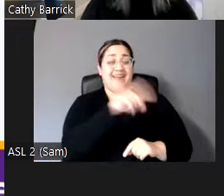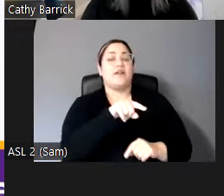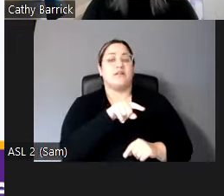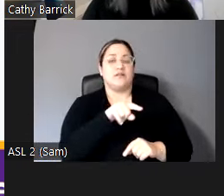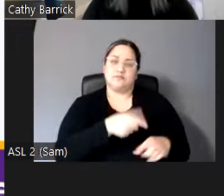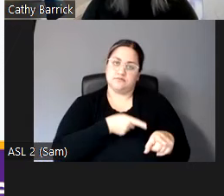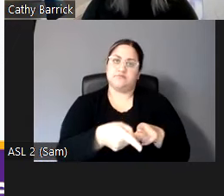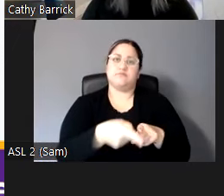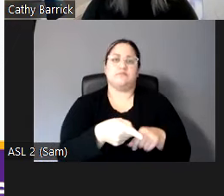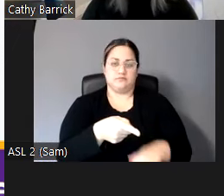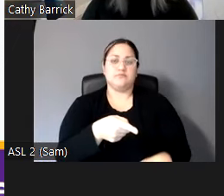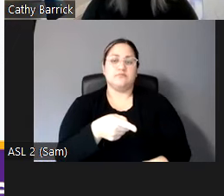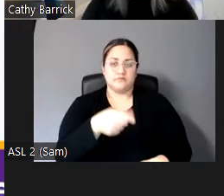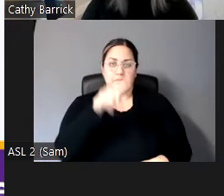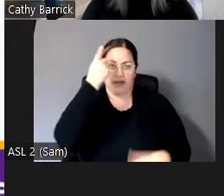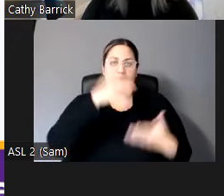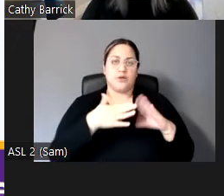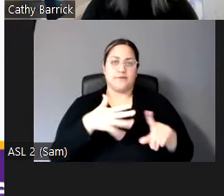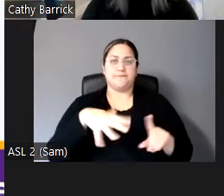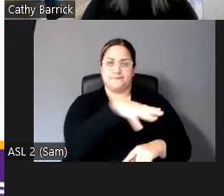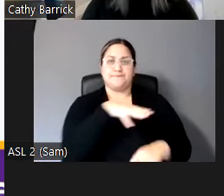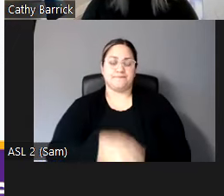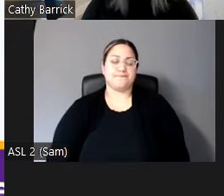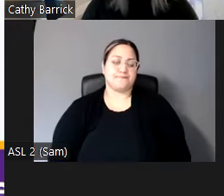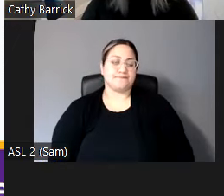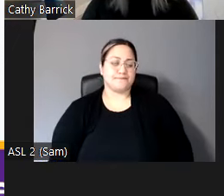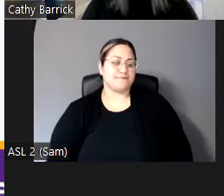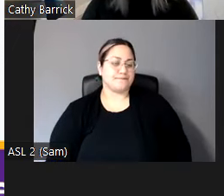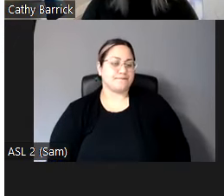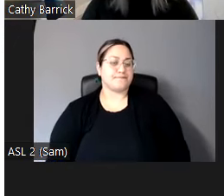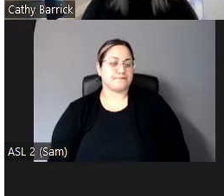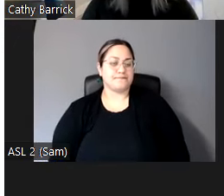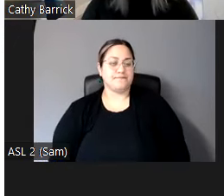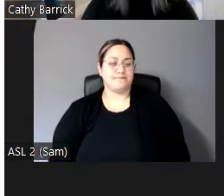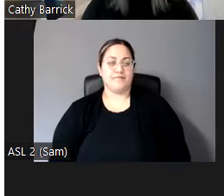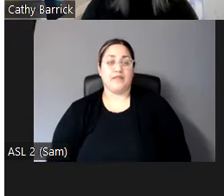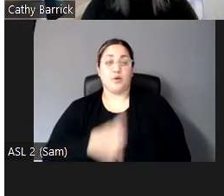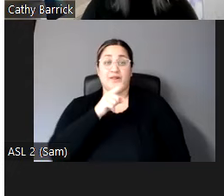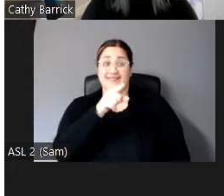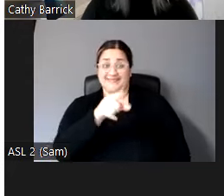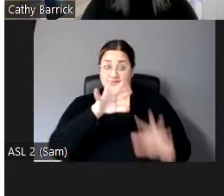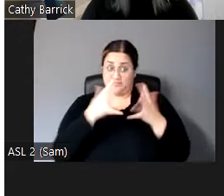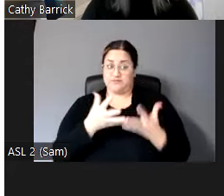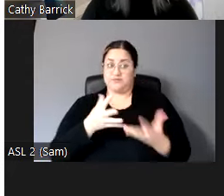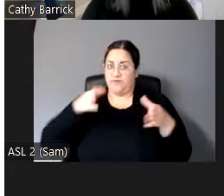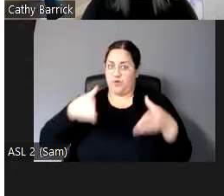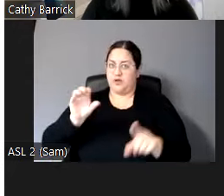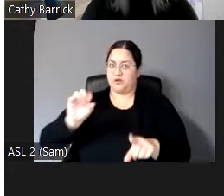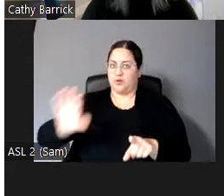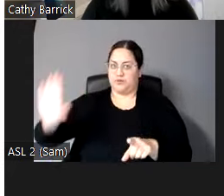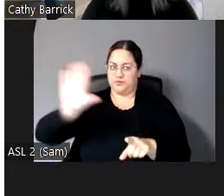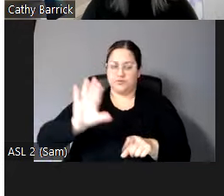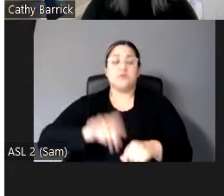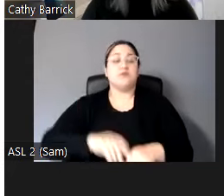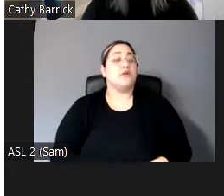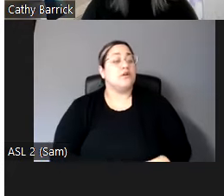been done to address the needs for Black older adults within Ontario specifically. And we have some other Francophone